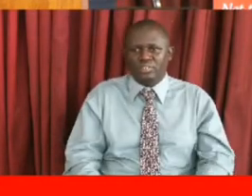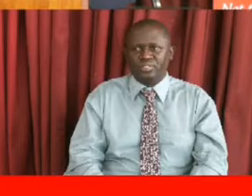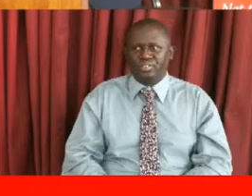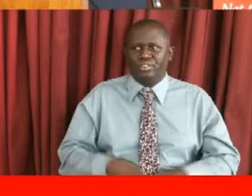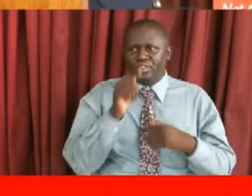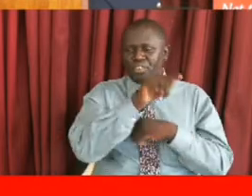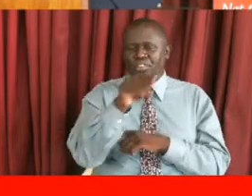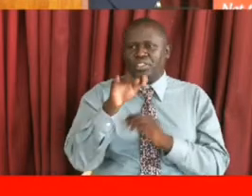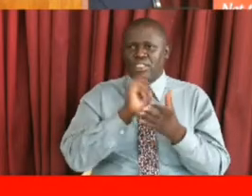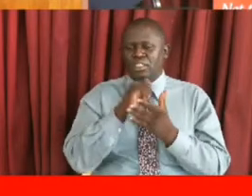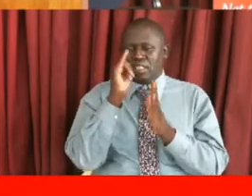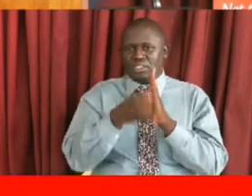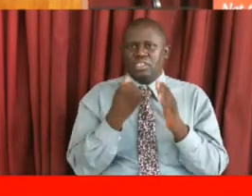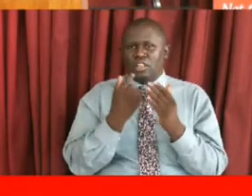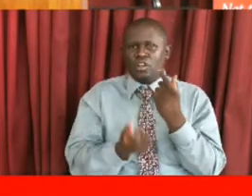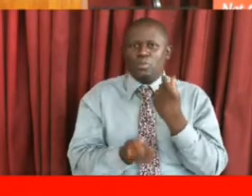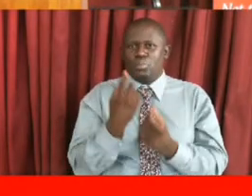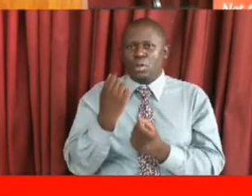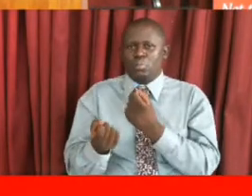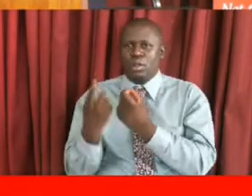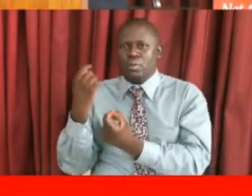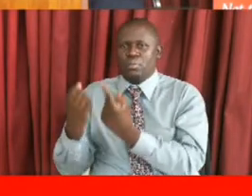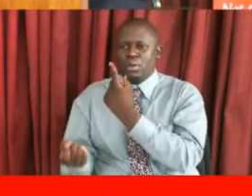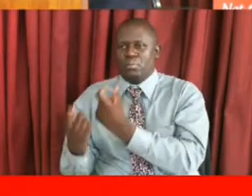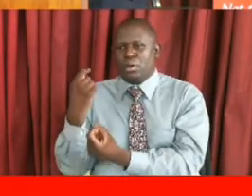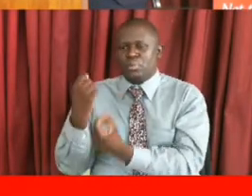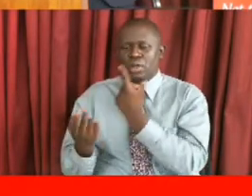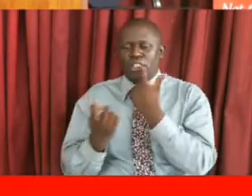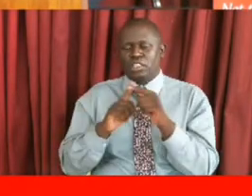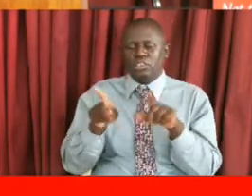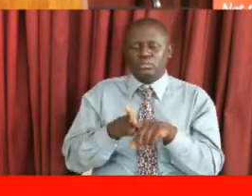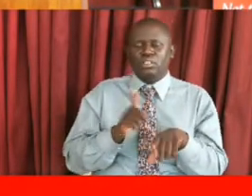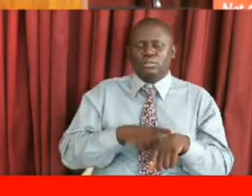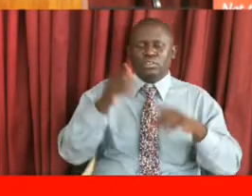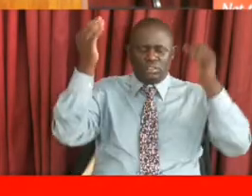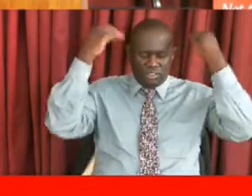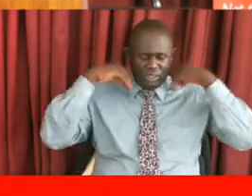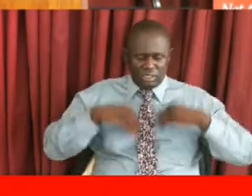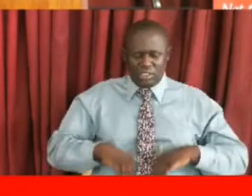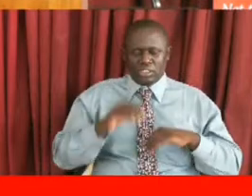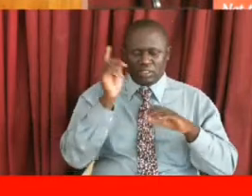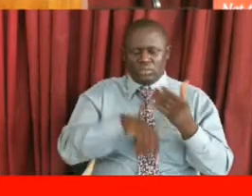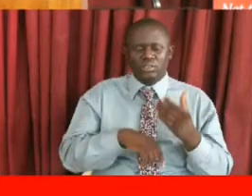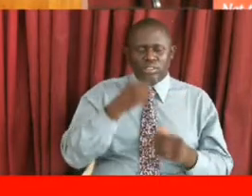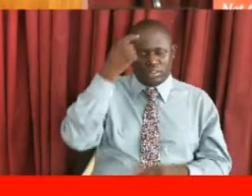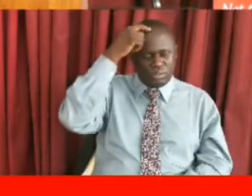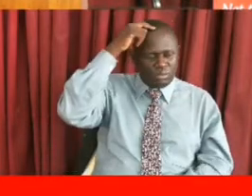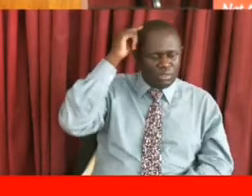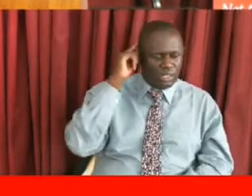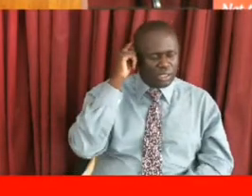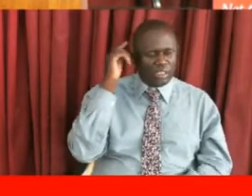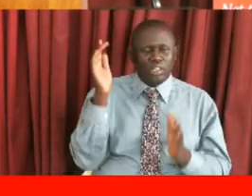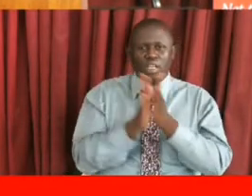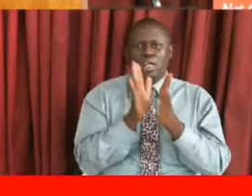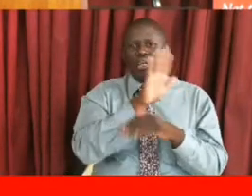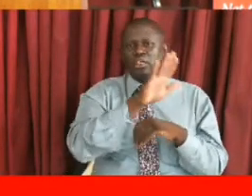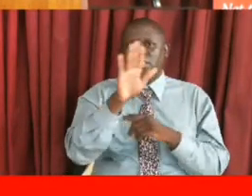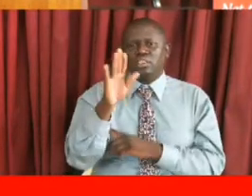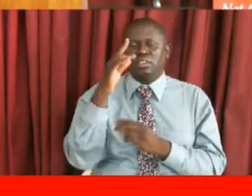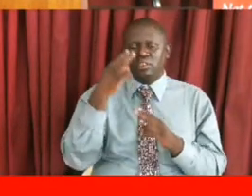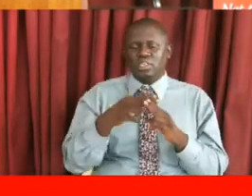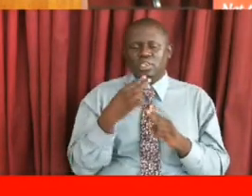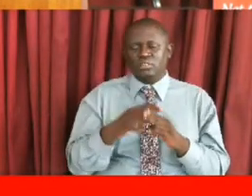okay he was clothed with a vure dipped in Blood and his name is